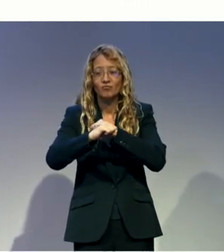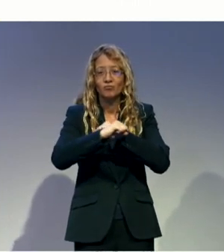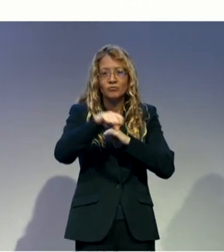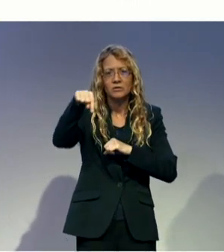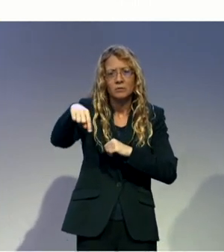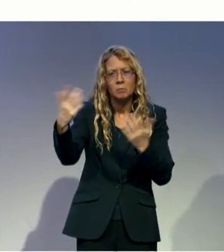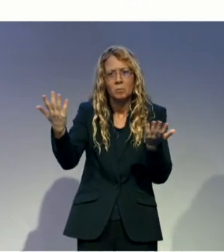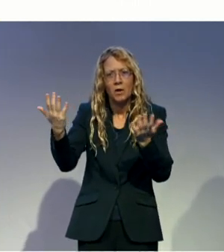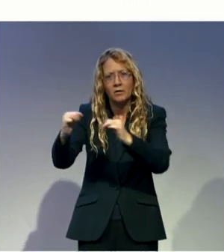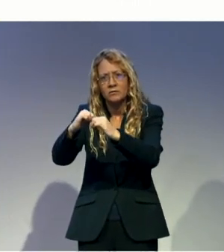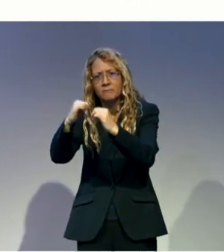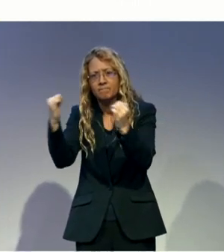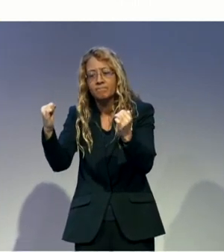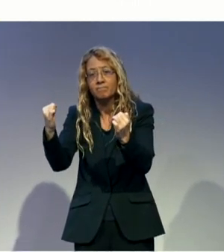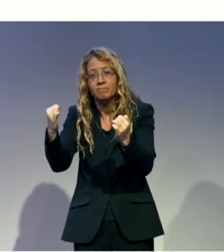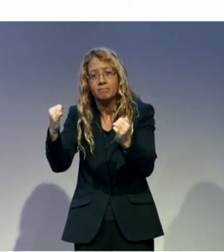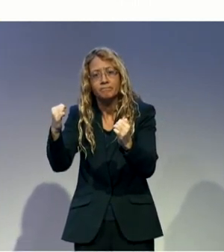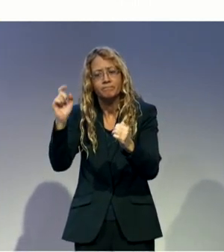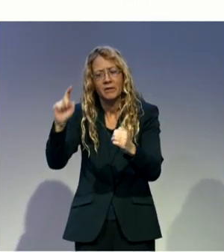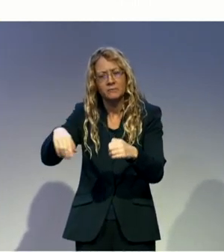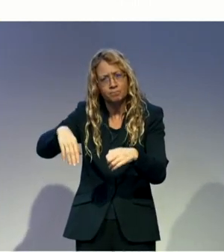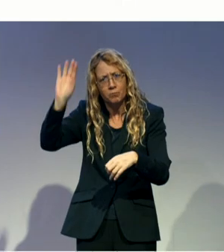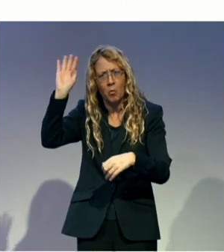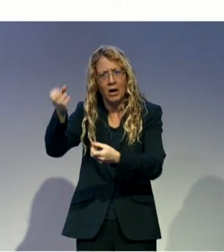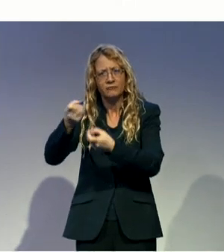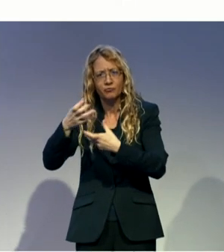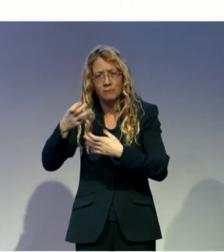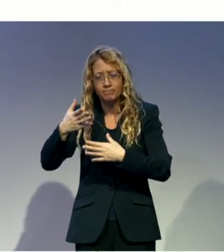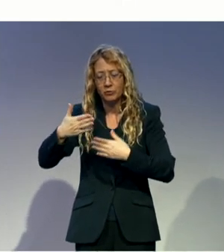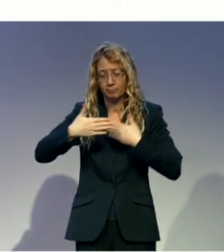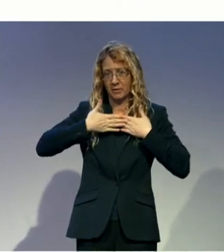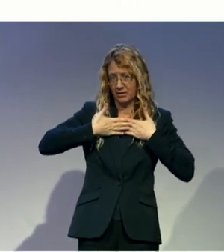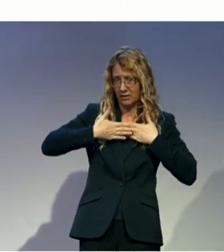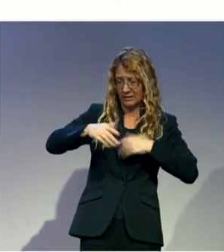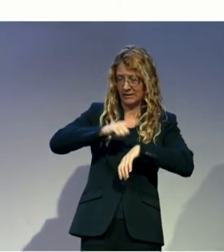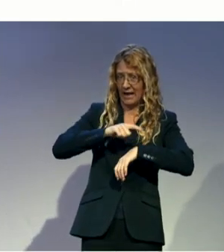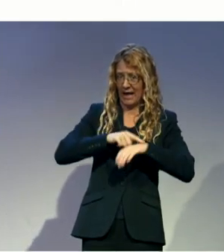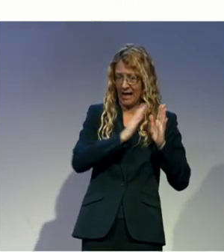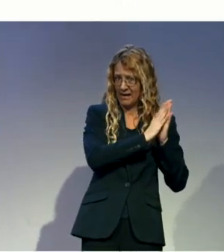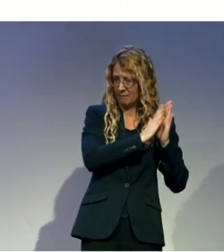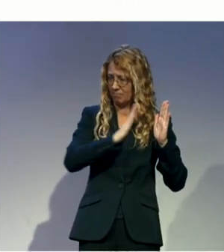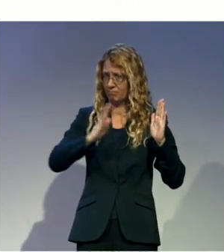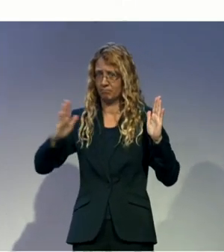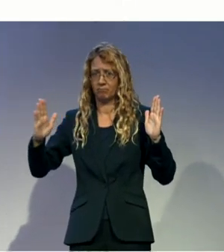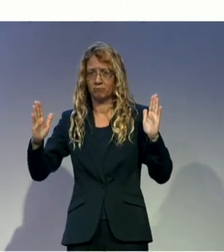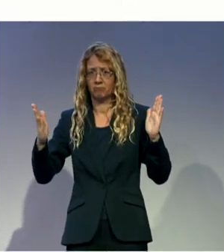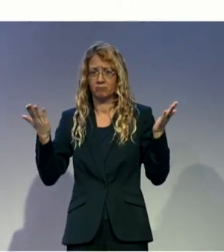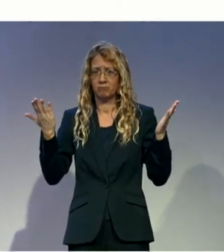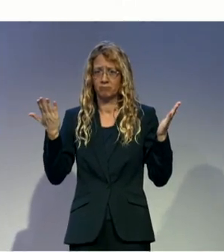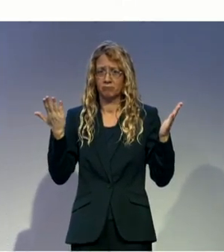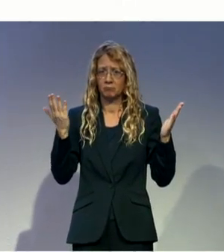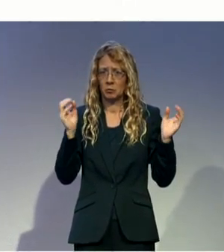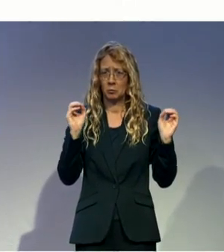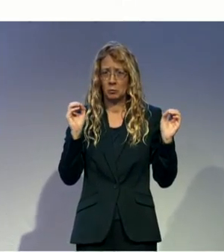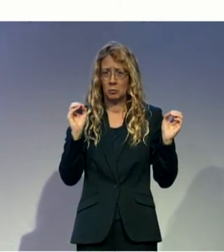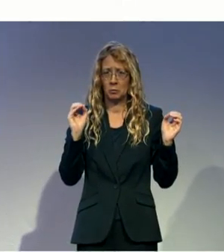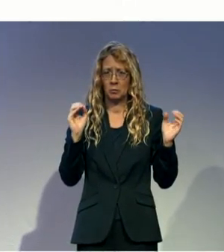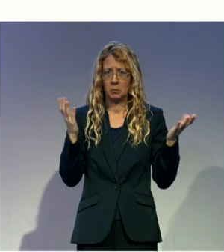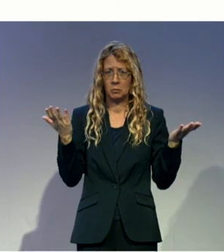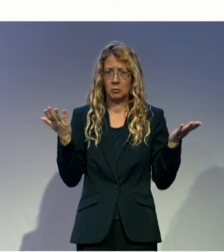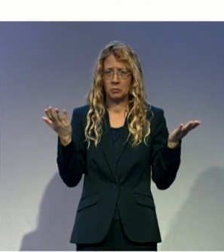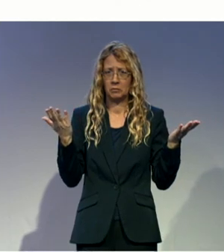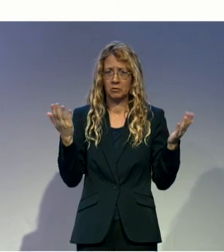This information shows what the voted politicians really do, and not what they promised